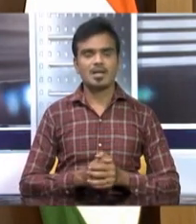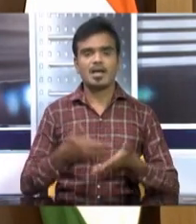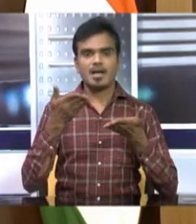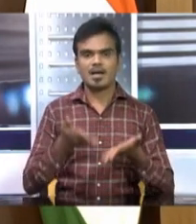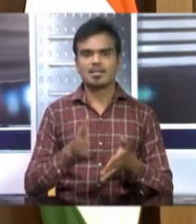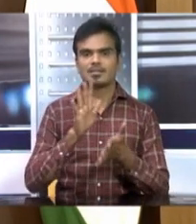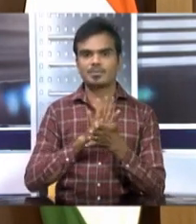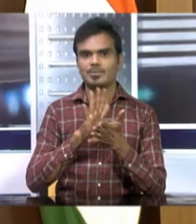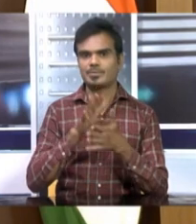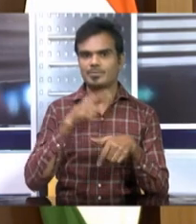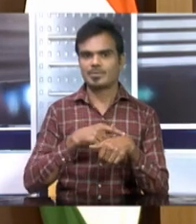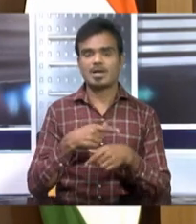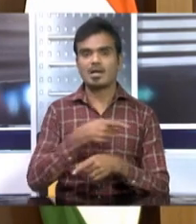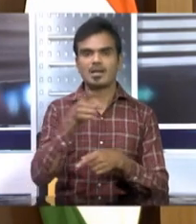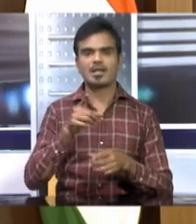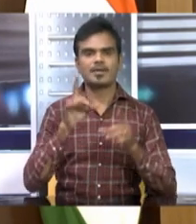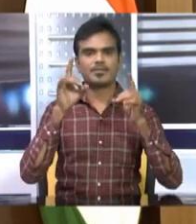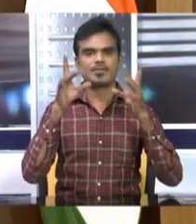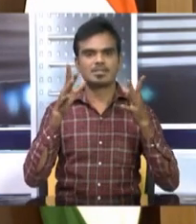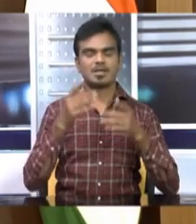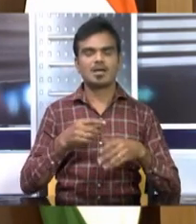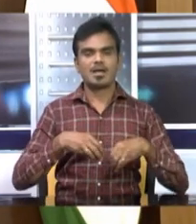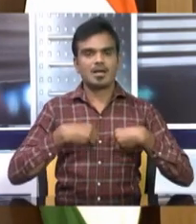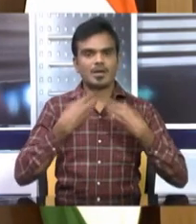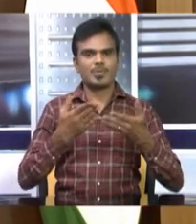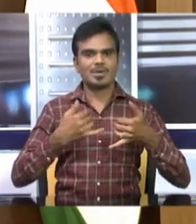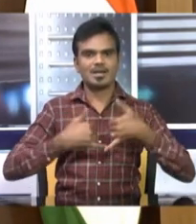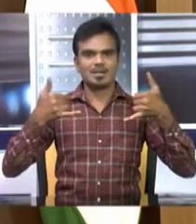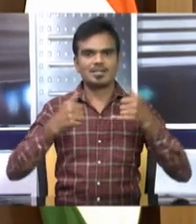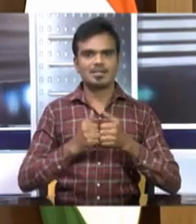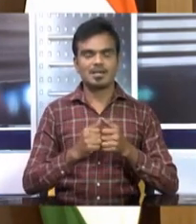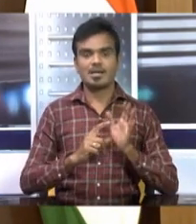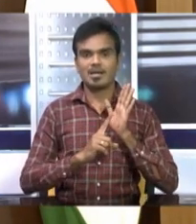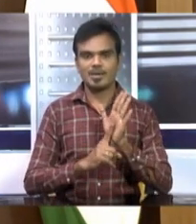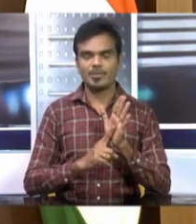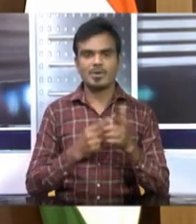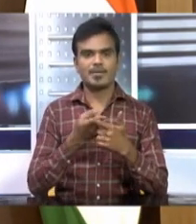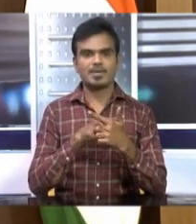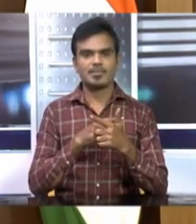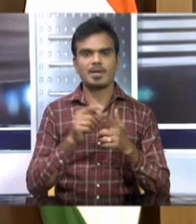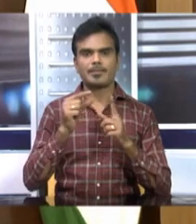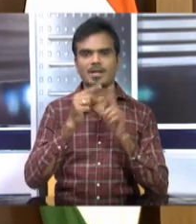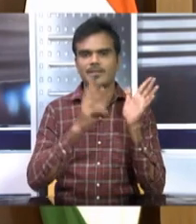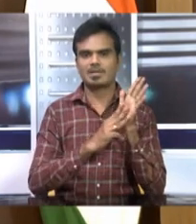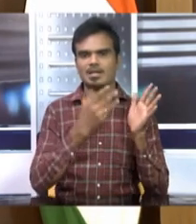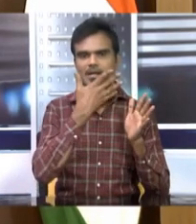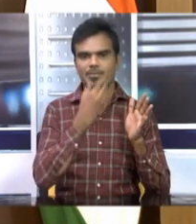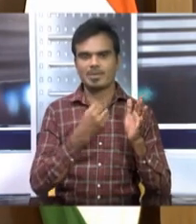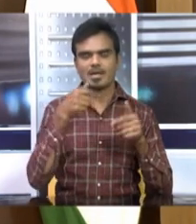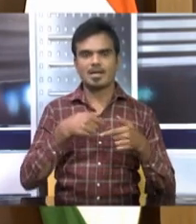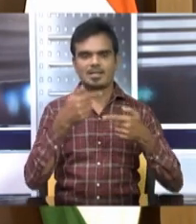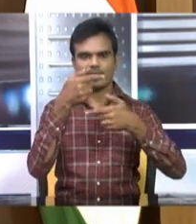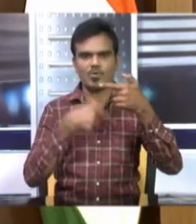On this occasion, I wish to recall the resolve of our country expressed by our Honorable Prime Minister in the